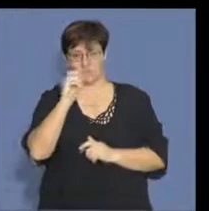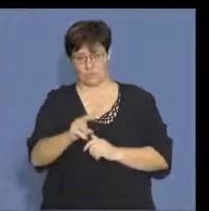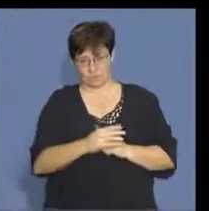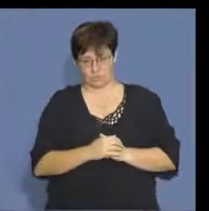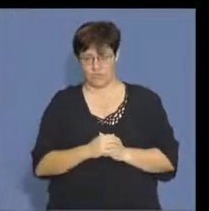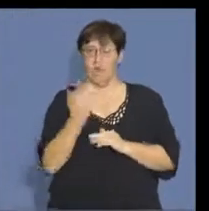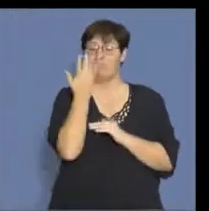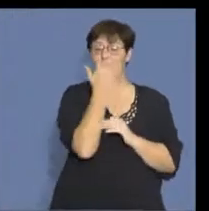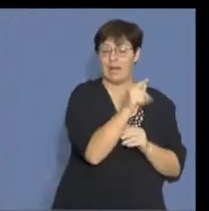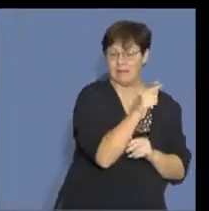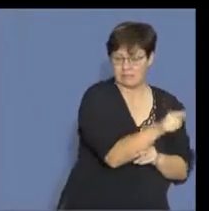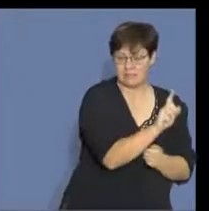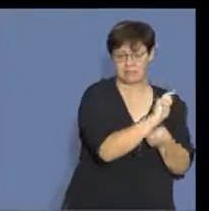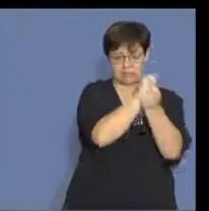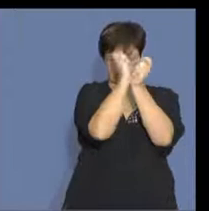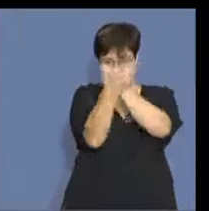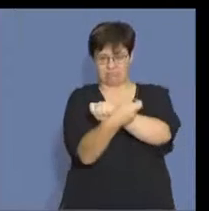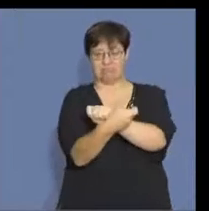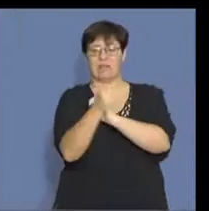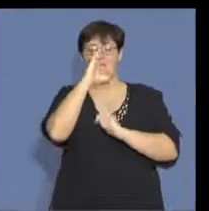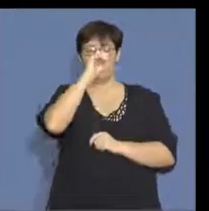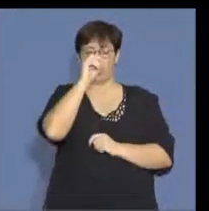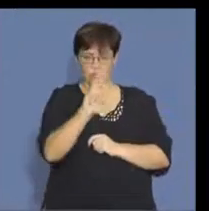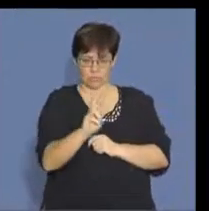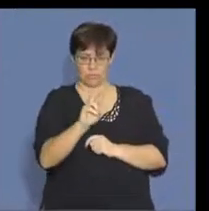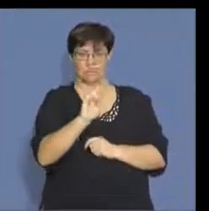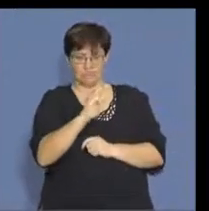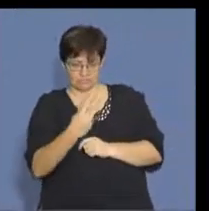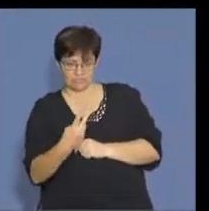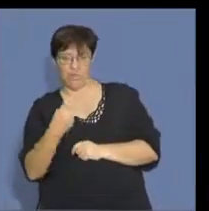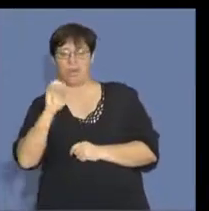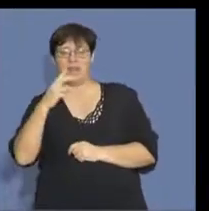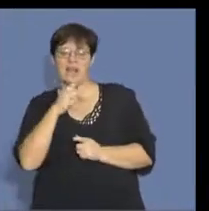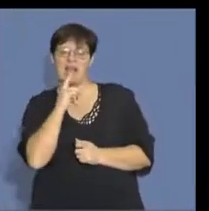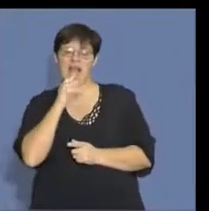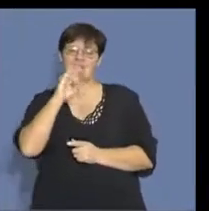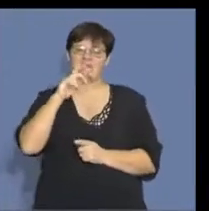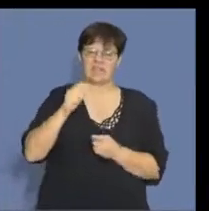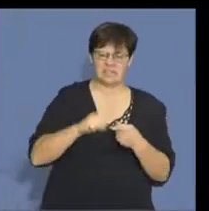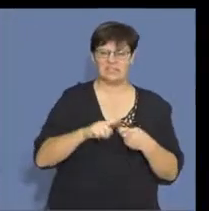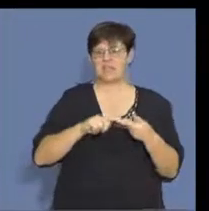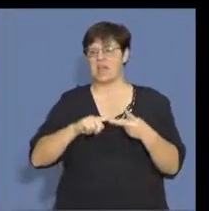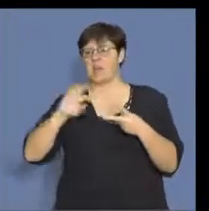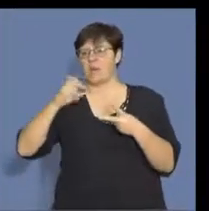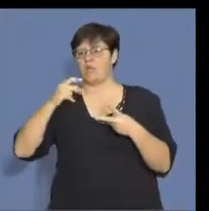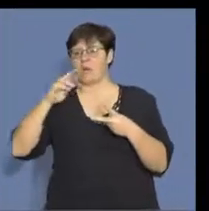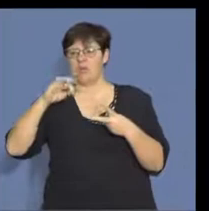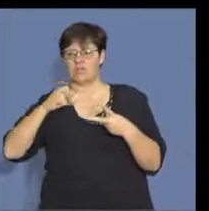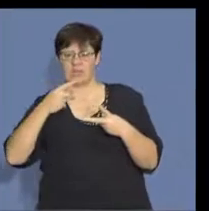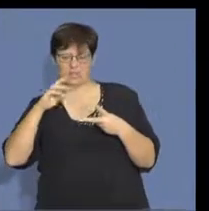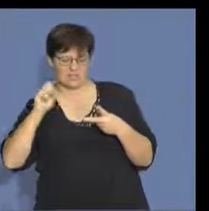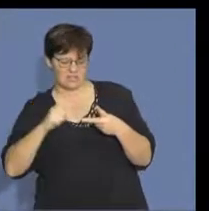which are plants, convert carbon into organic molecules like fats, carbohydrates, and